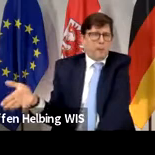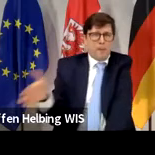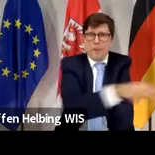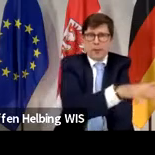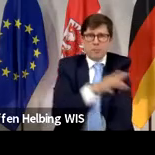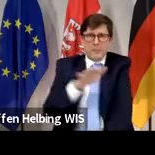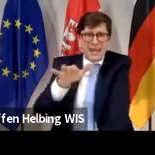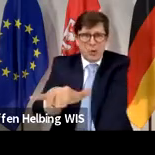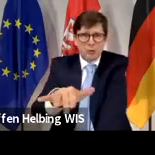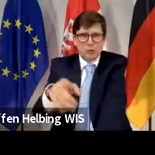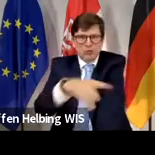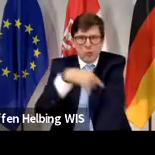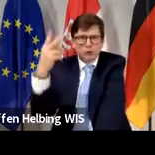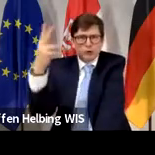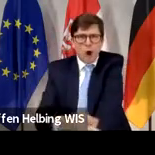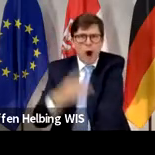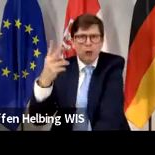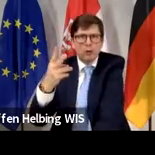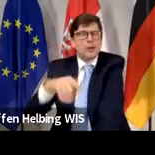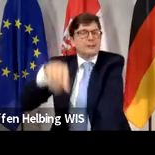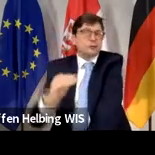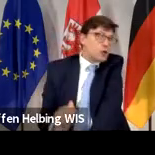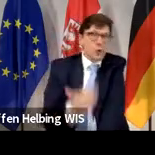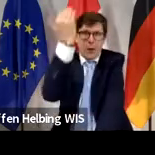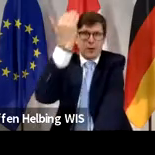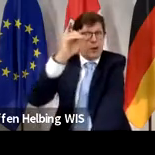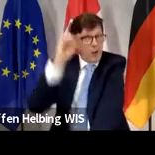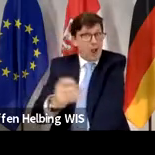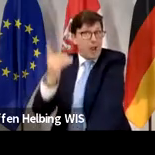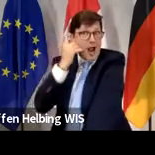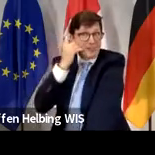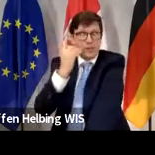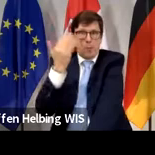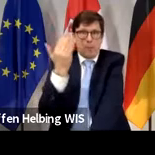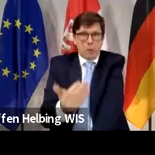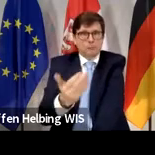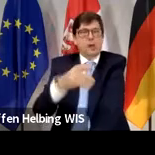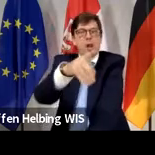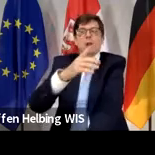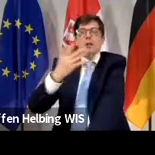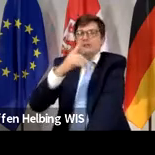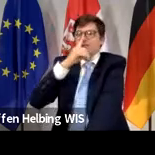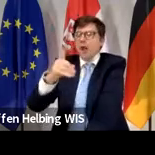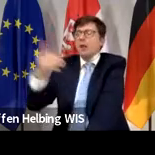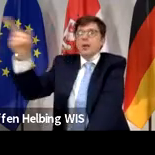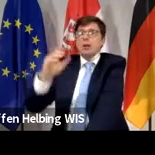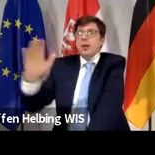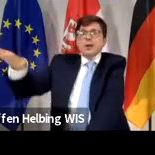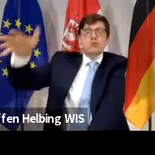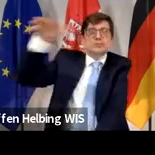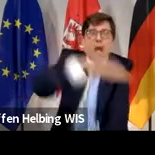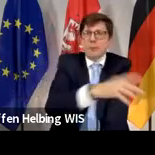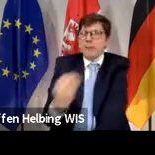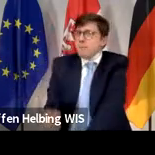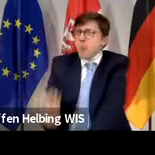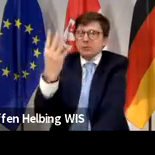information, any protection system. And yeah, for me, it's important that we have our phones, that also we